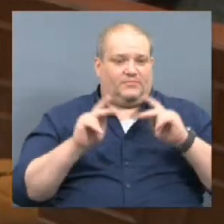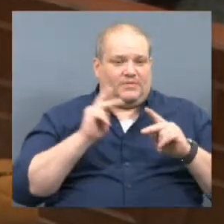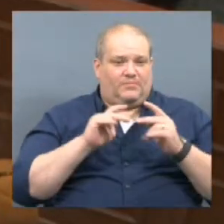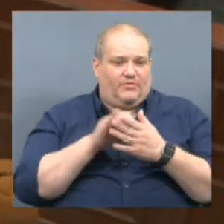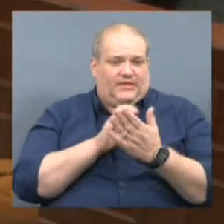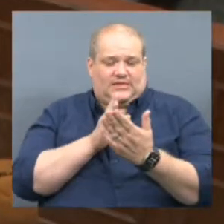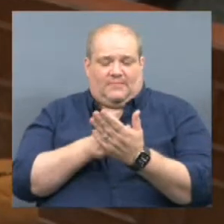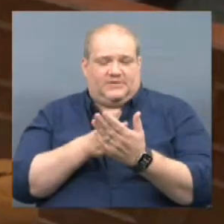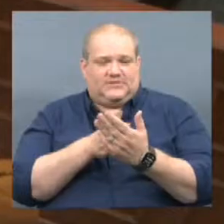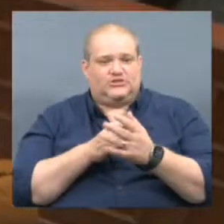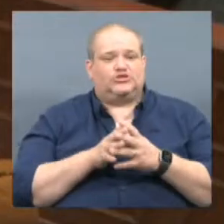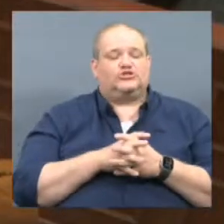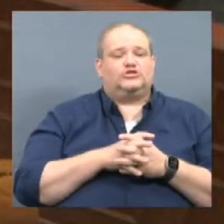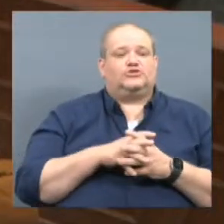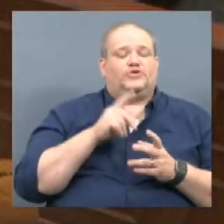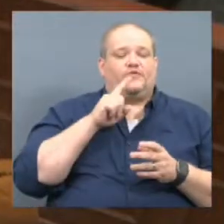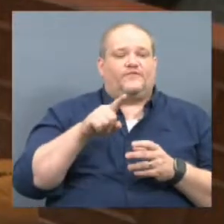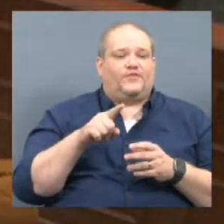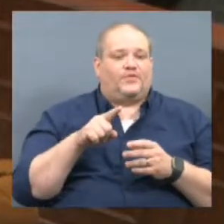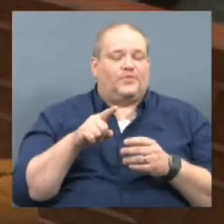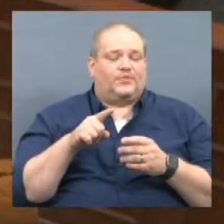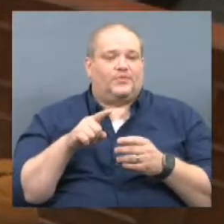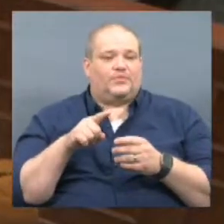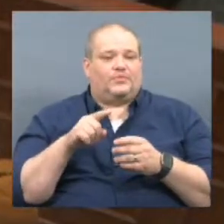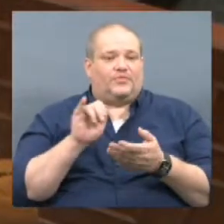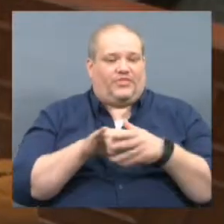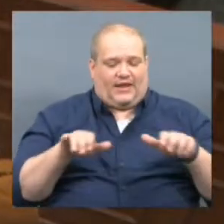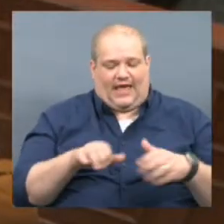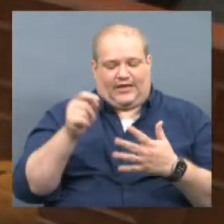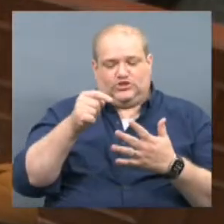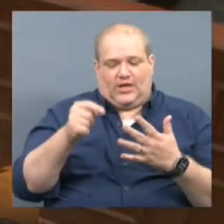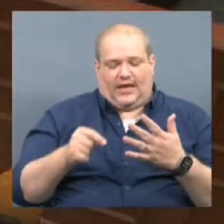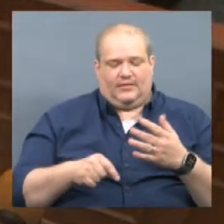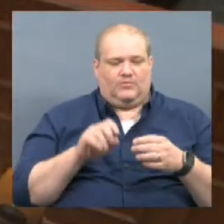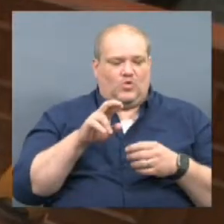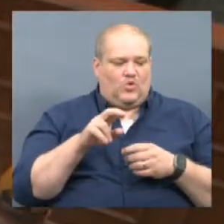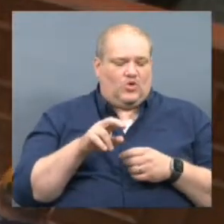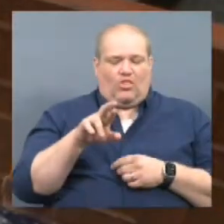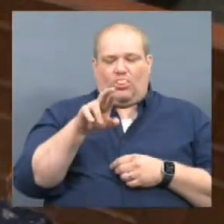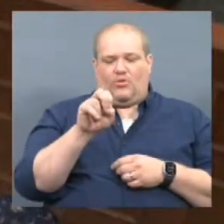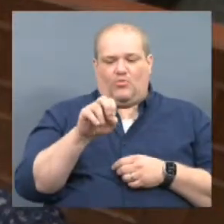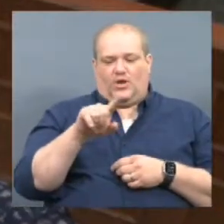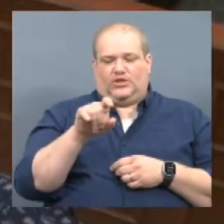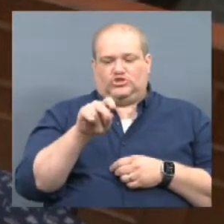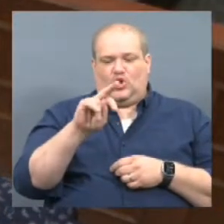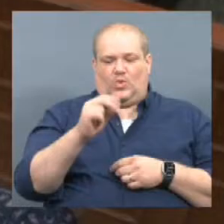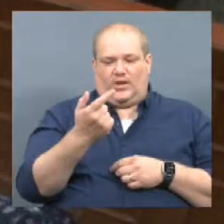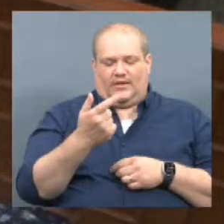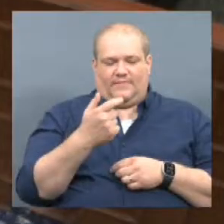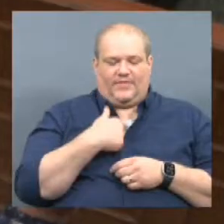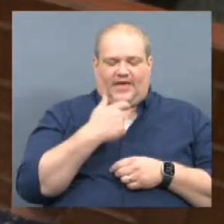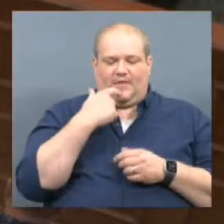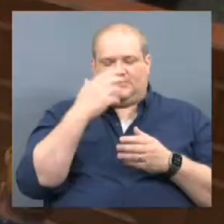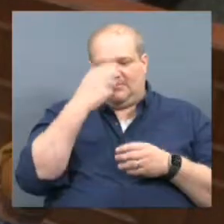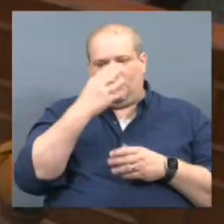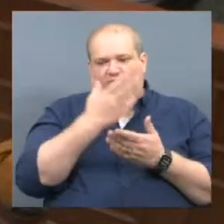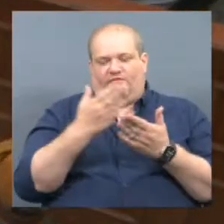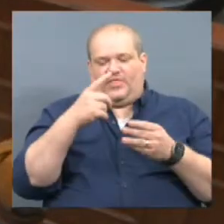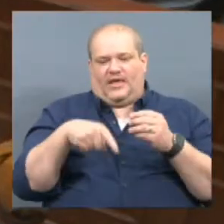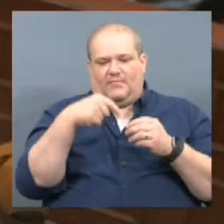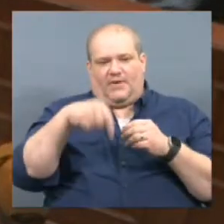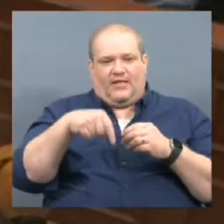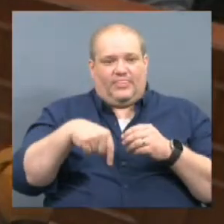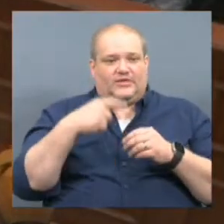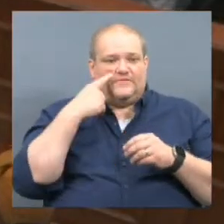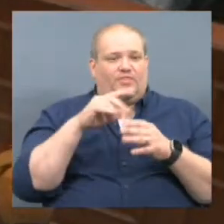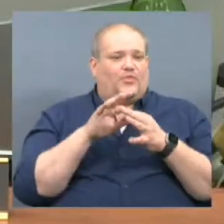in opposition of the action item or the rezoning. I would say the beautiful thing about this of